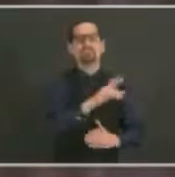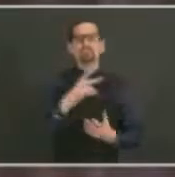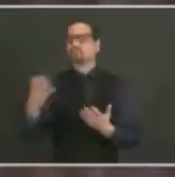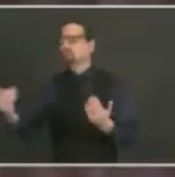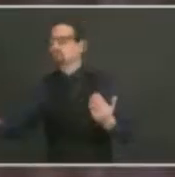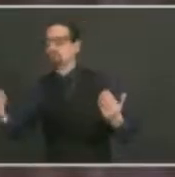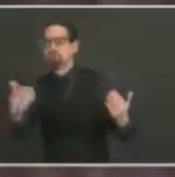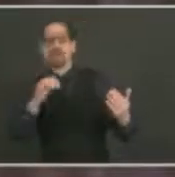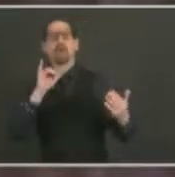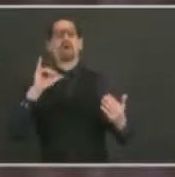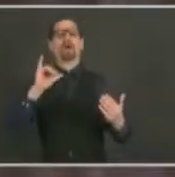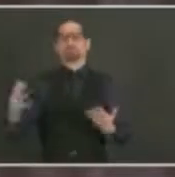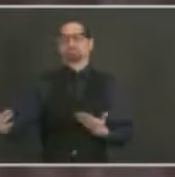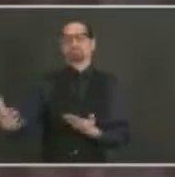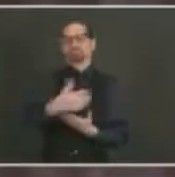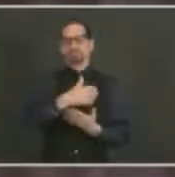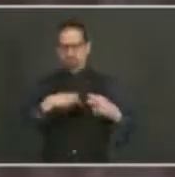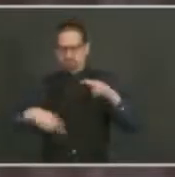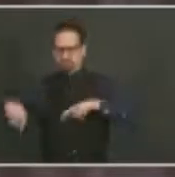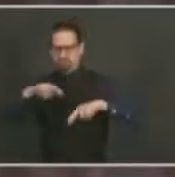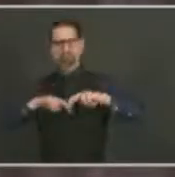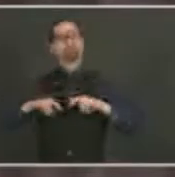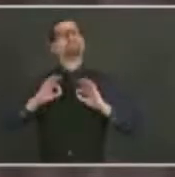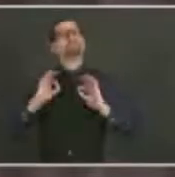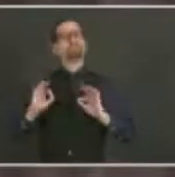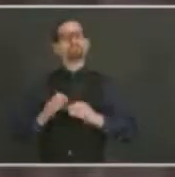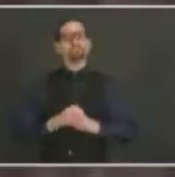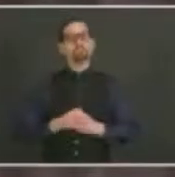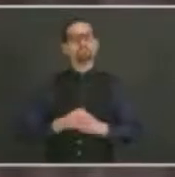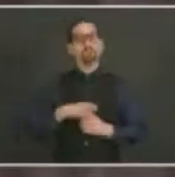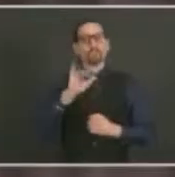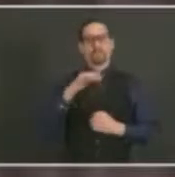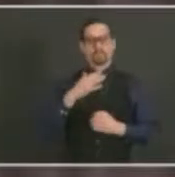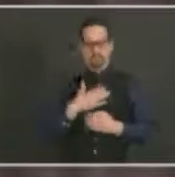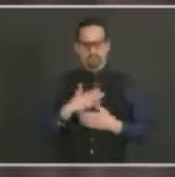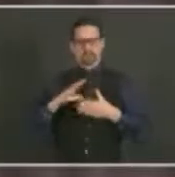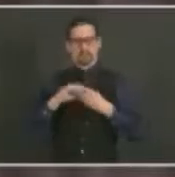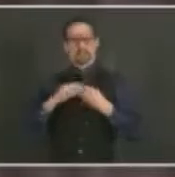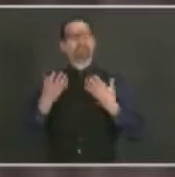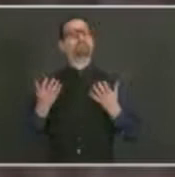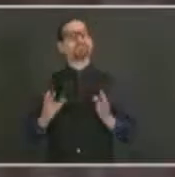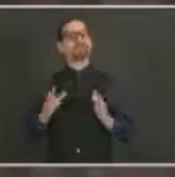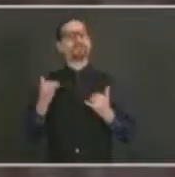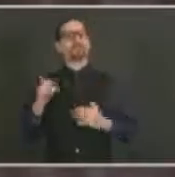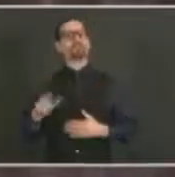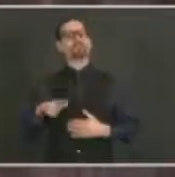That's the end of my comments. I'll be here to answer questions, but I'd like to hand this over to Secretary Pryor.